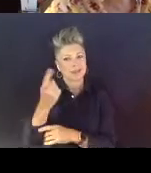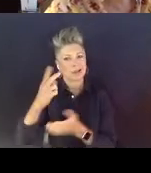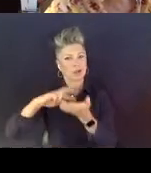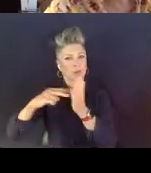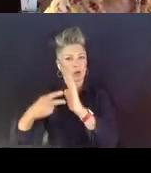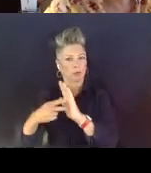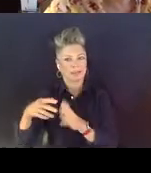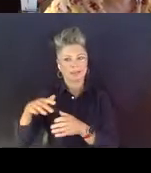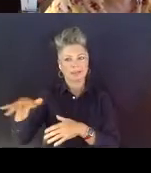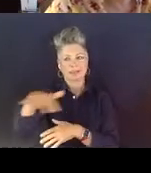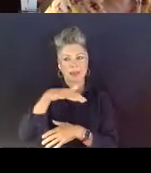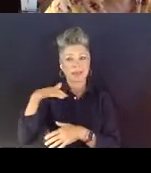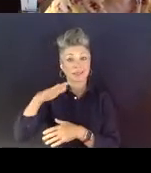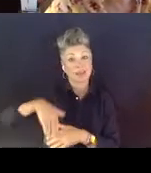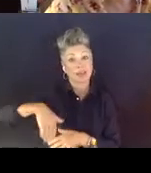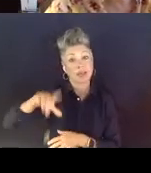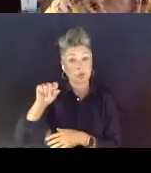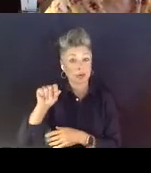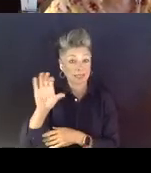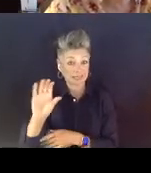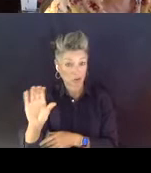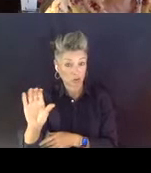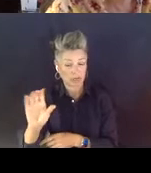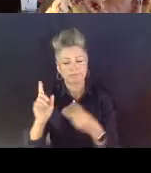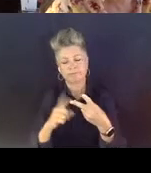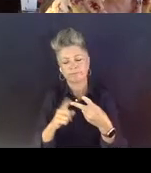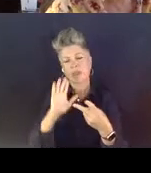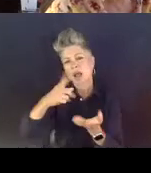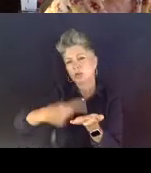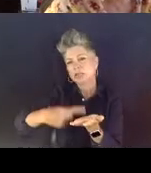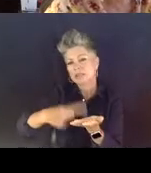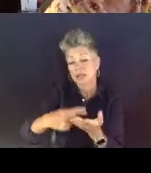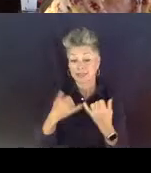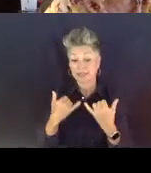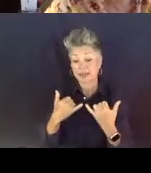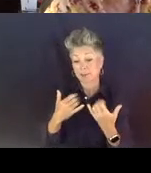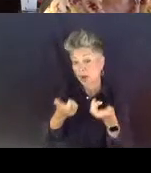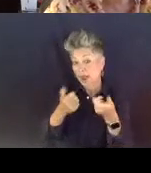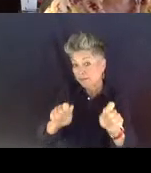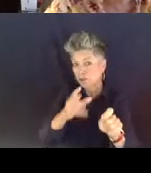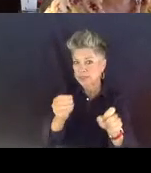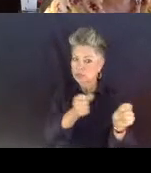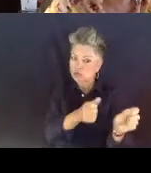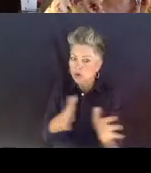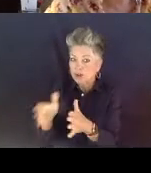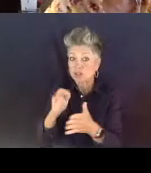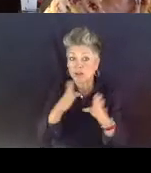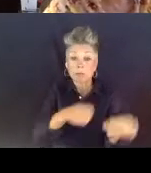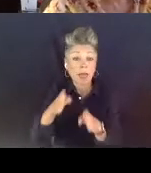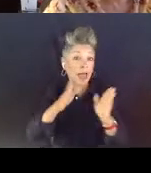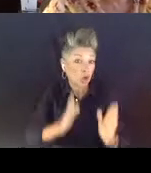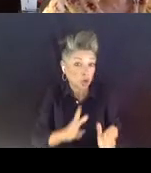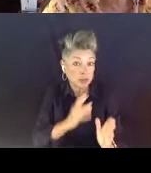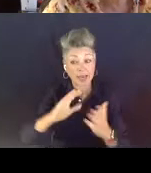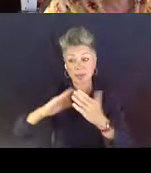century. And second, I will discuss contemporary efforts and strategies of planners and communities